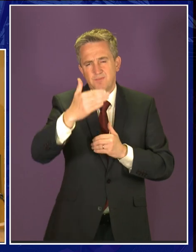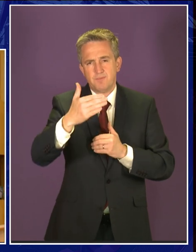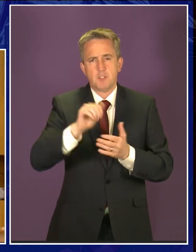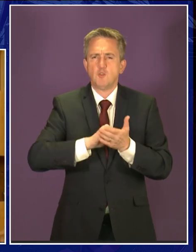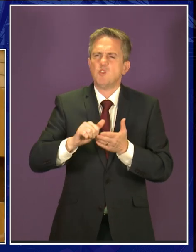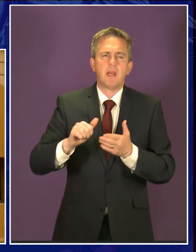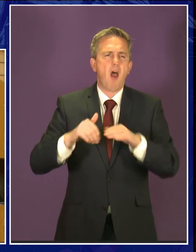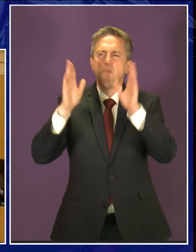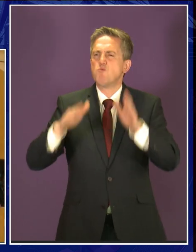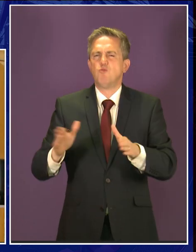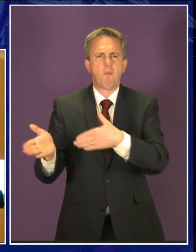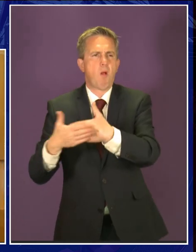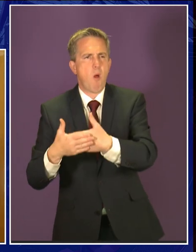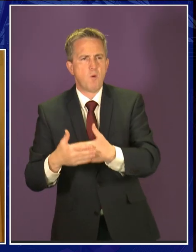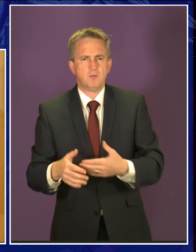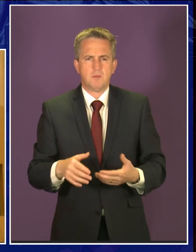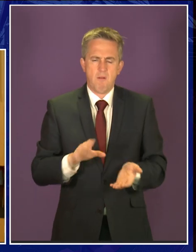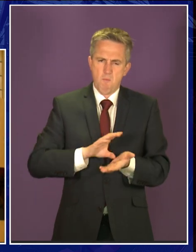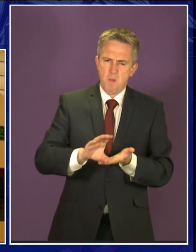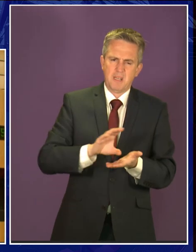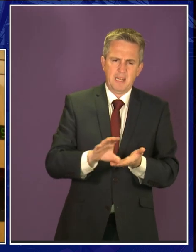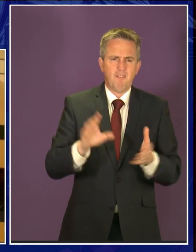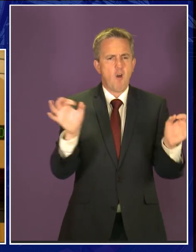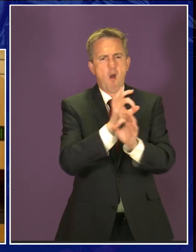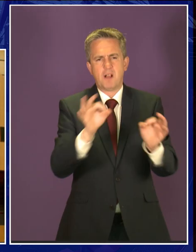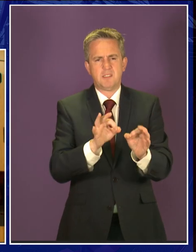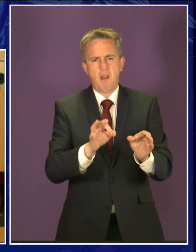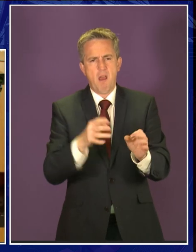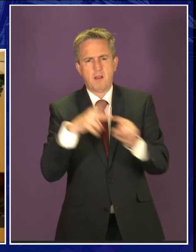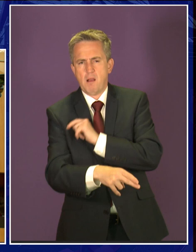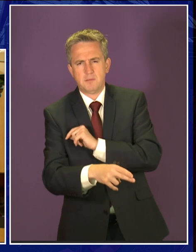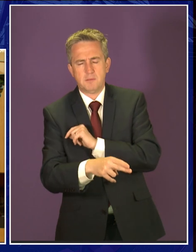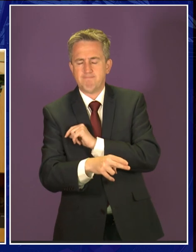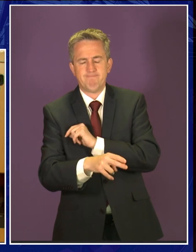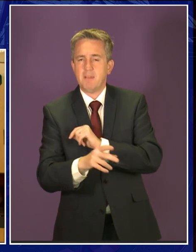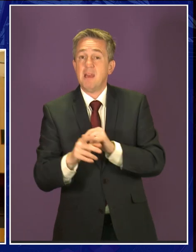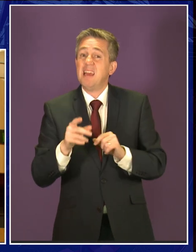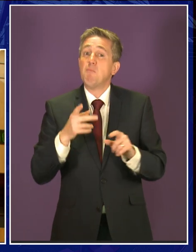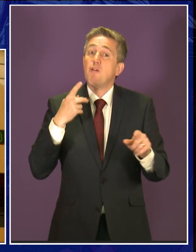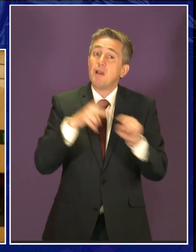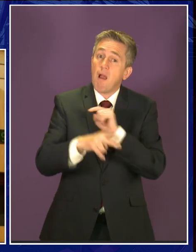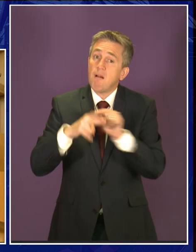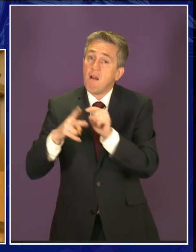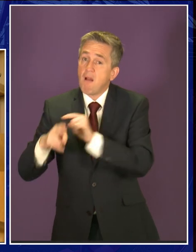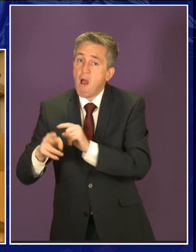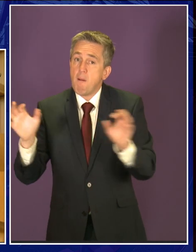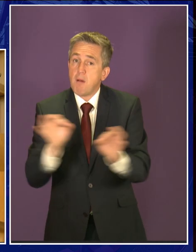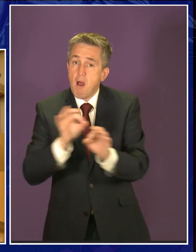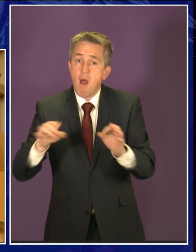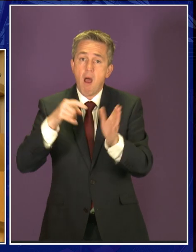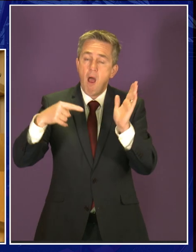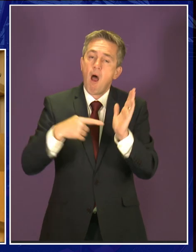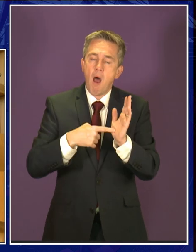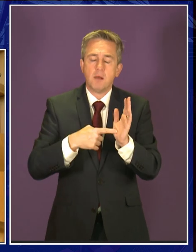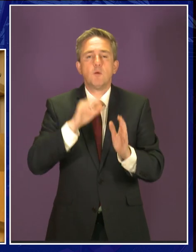close a museum or to cut your budget on an orchestra. But I think you harm the population's health by saving